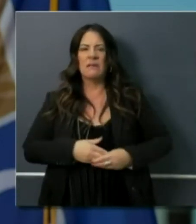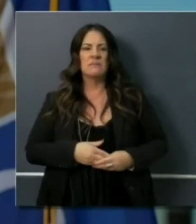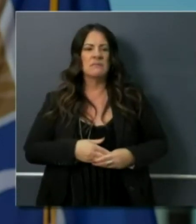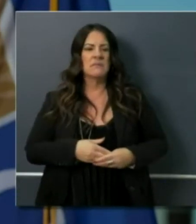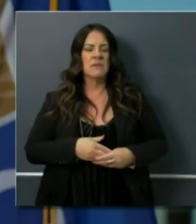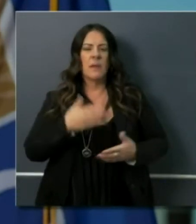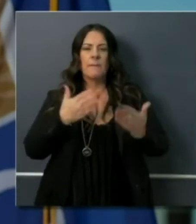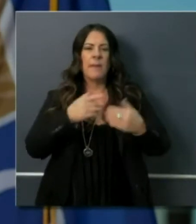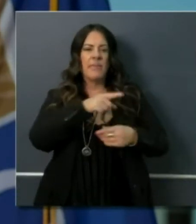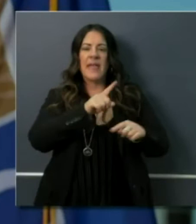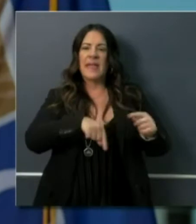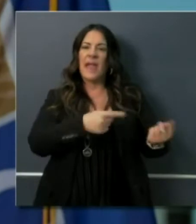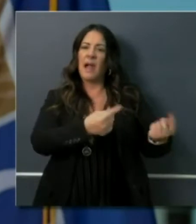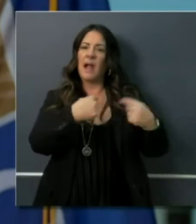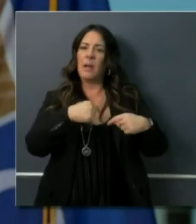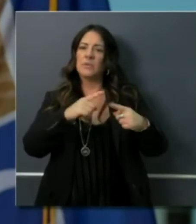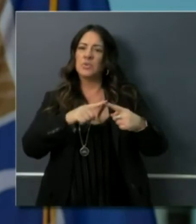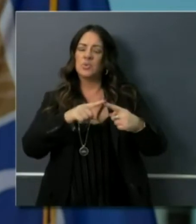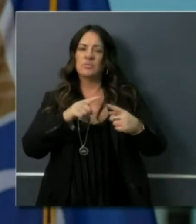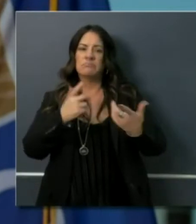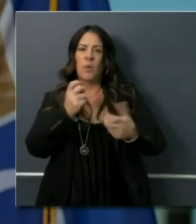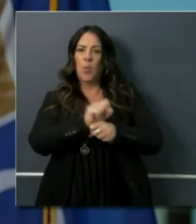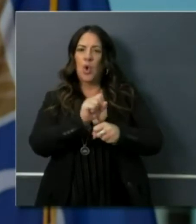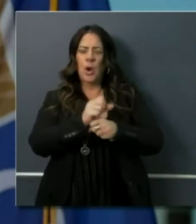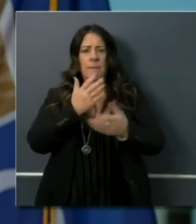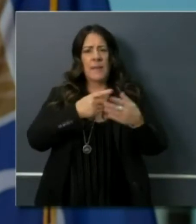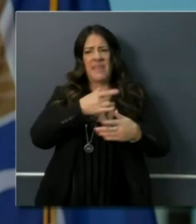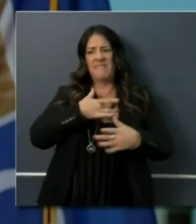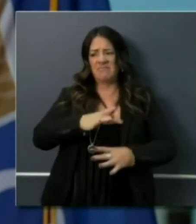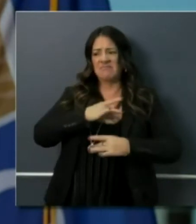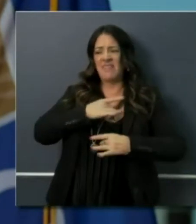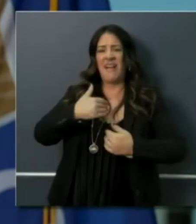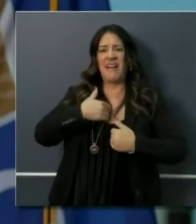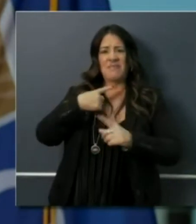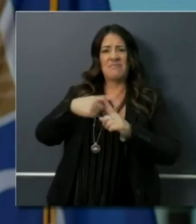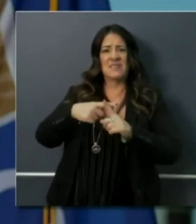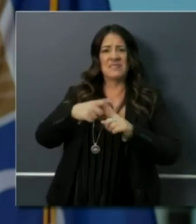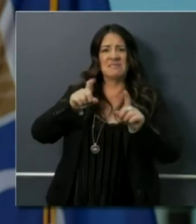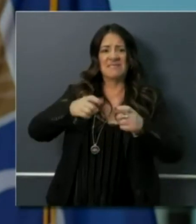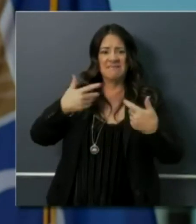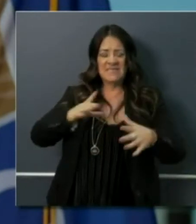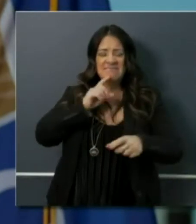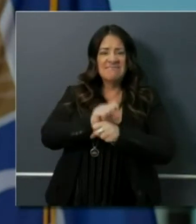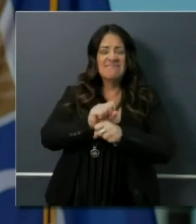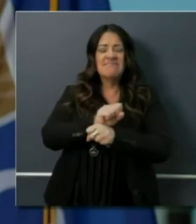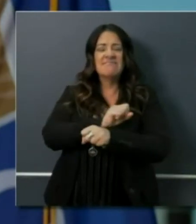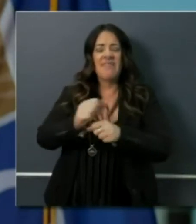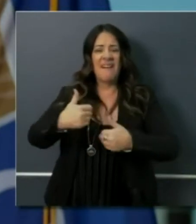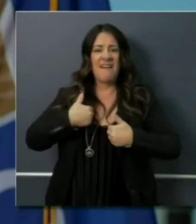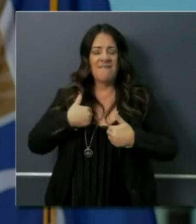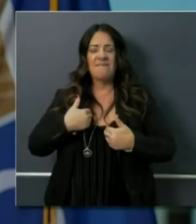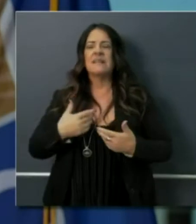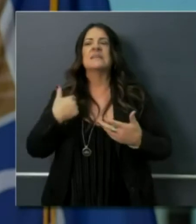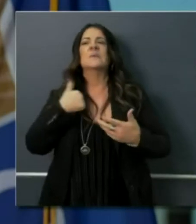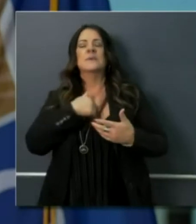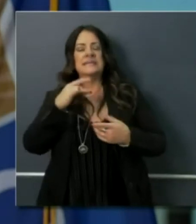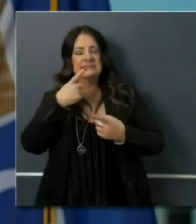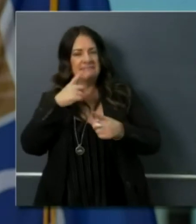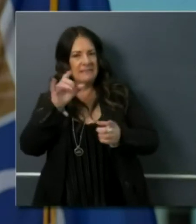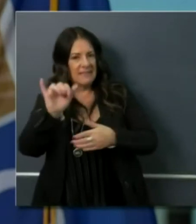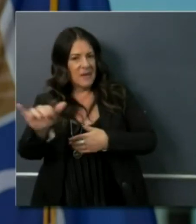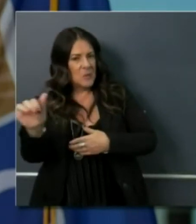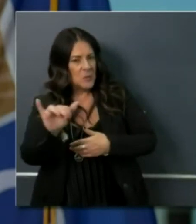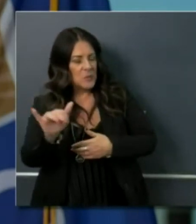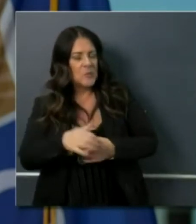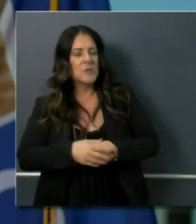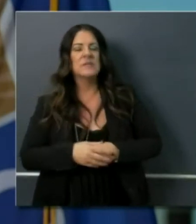to come to work because they feel they've been exposed or have tested positive for COVID-19. We've read some headlines about that. We've got now